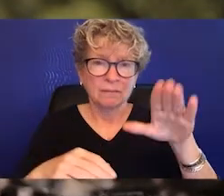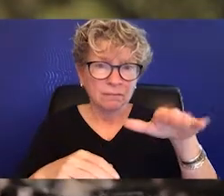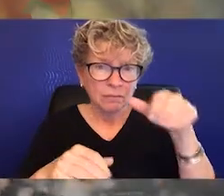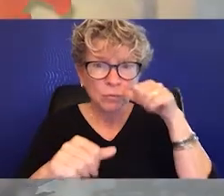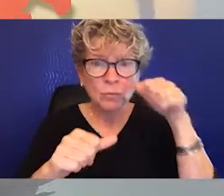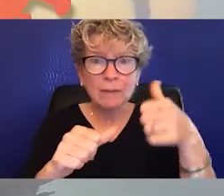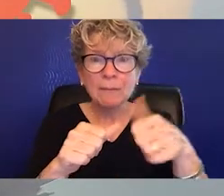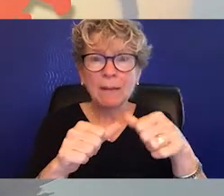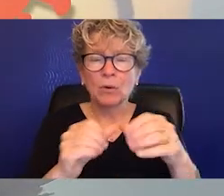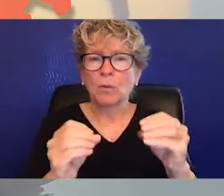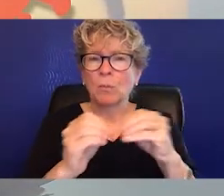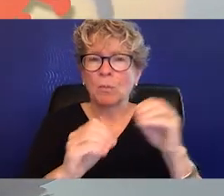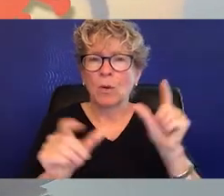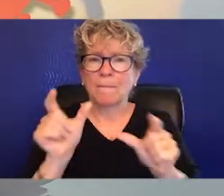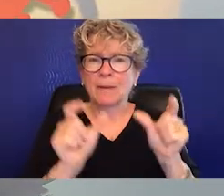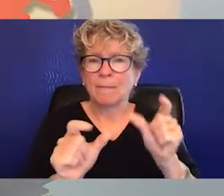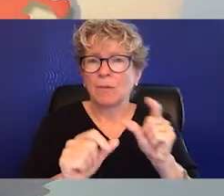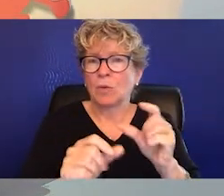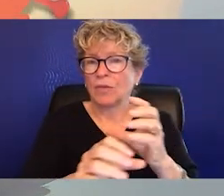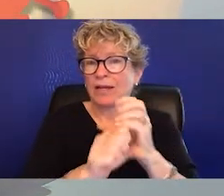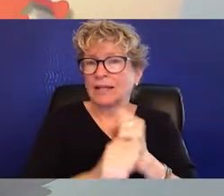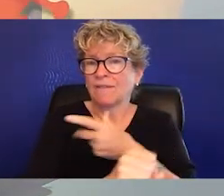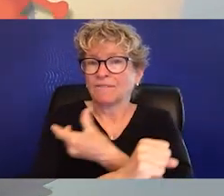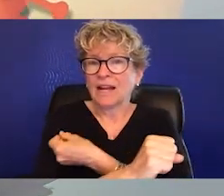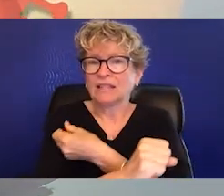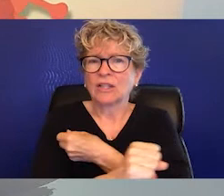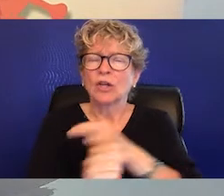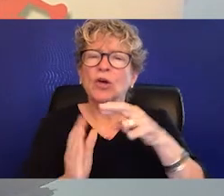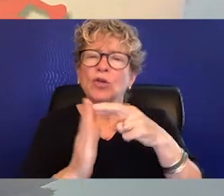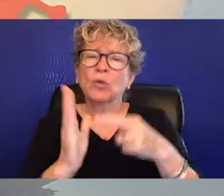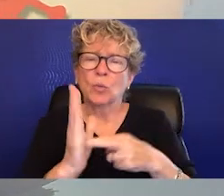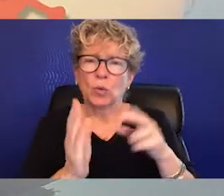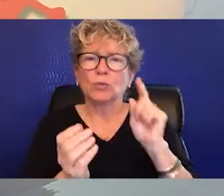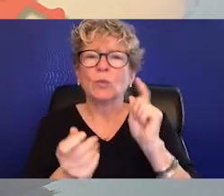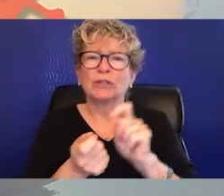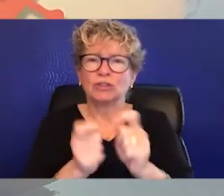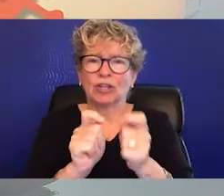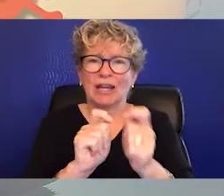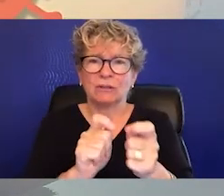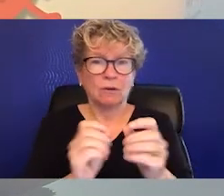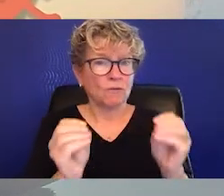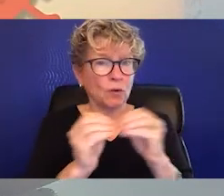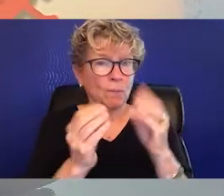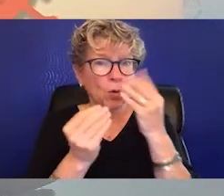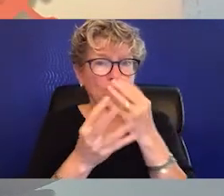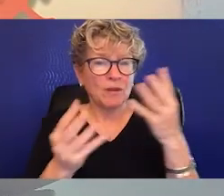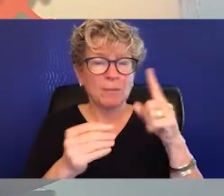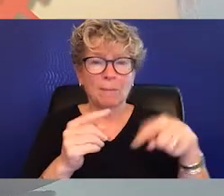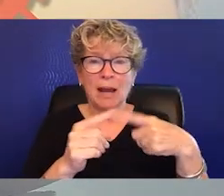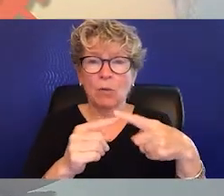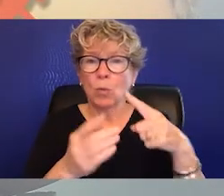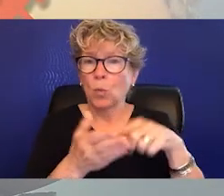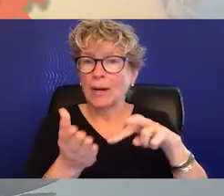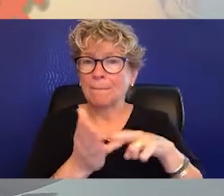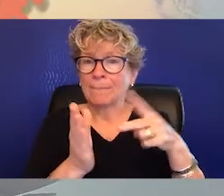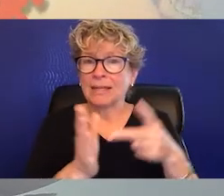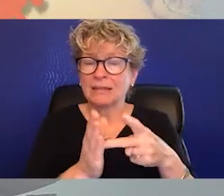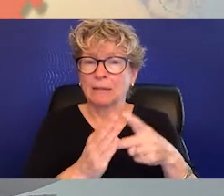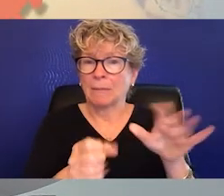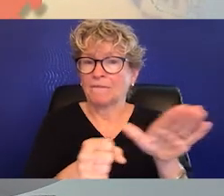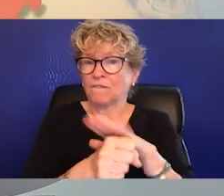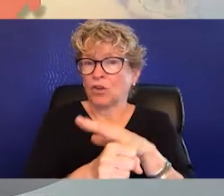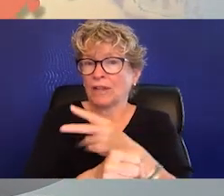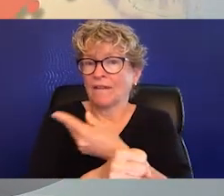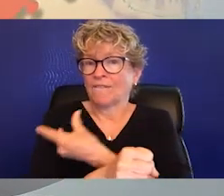spaces. Remember, as more people are vaccinated, the rules and guidelines will change. For